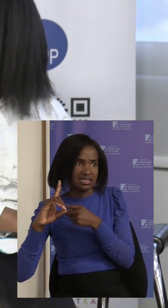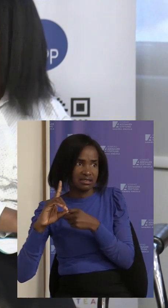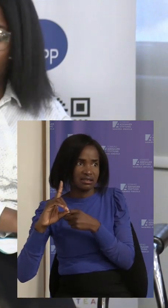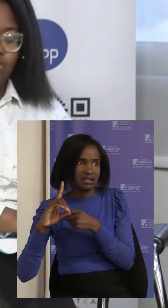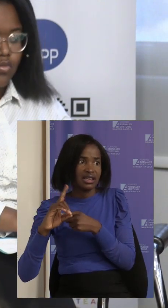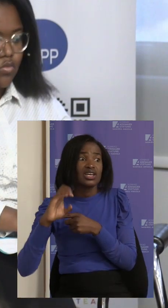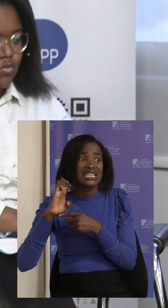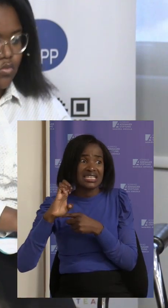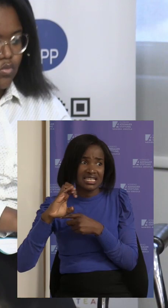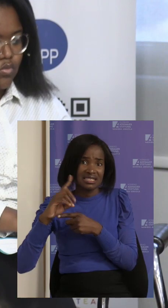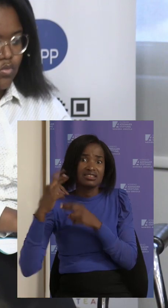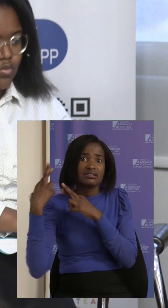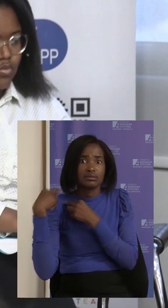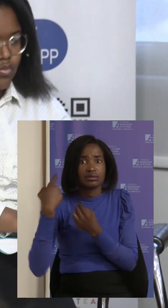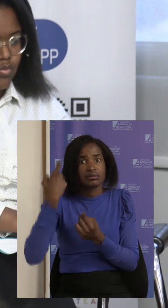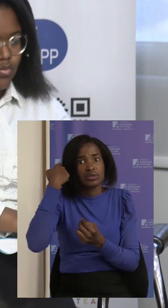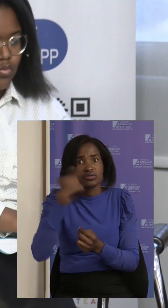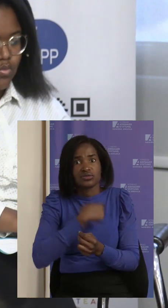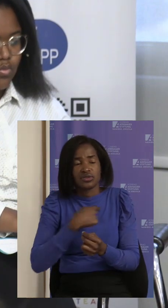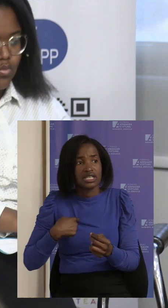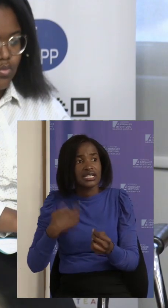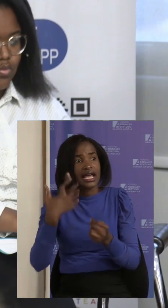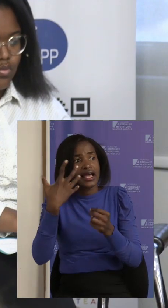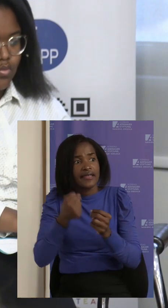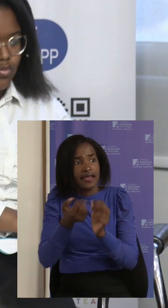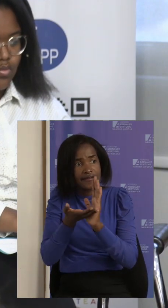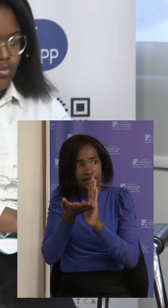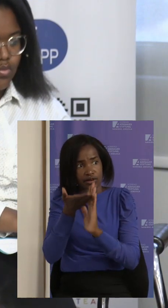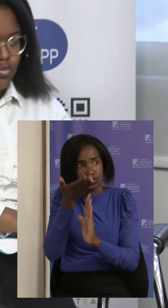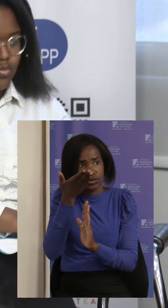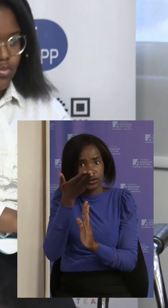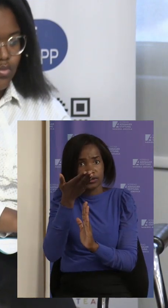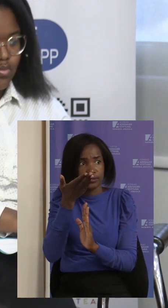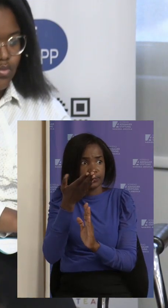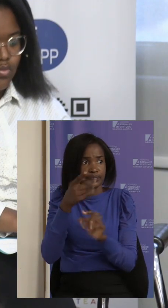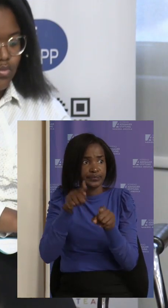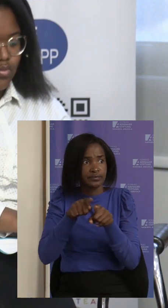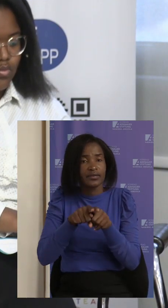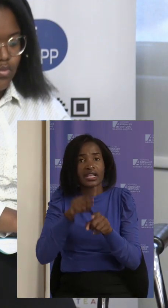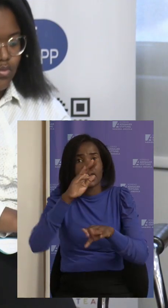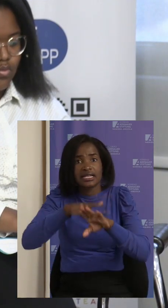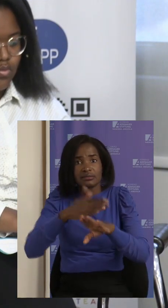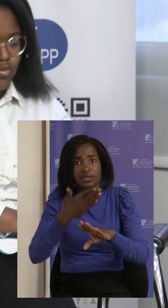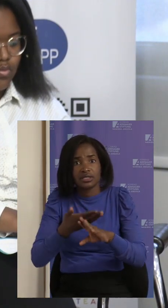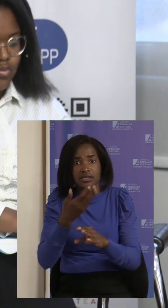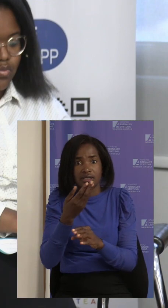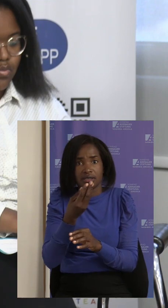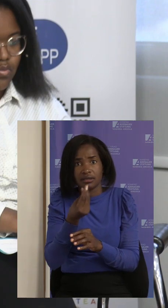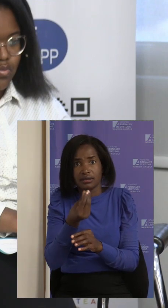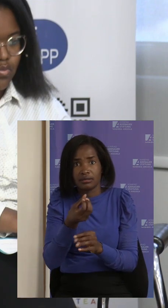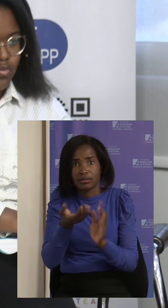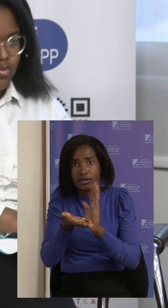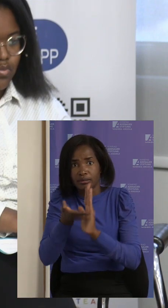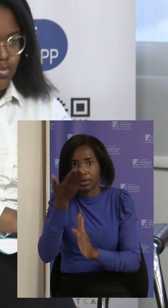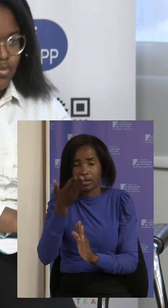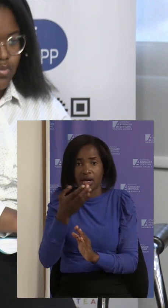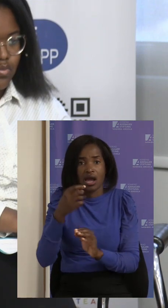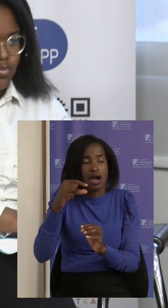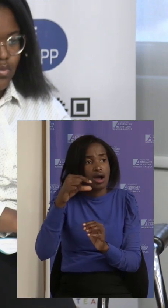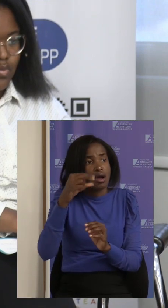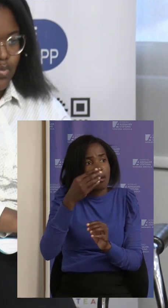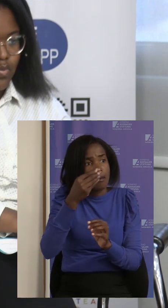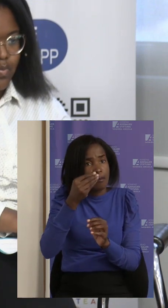also see that they have an increase, and especially the grant funding is increased. The grant